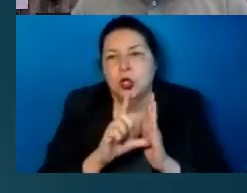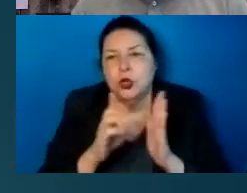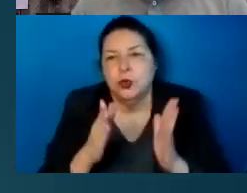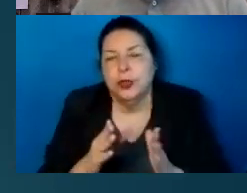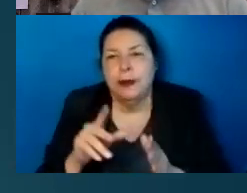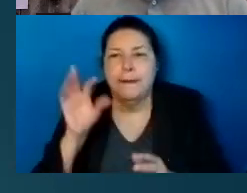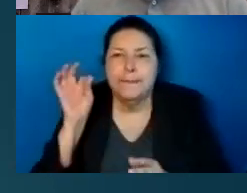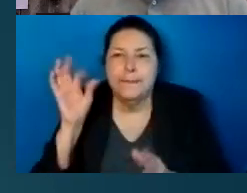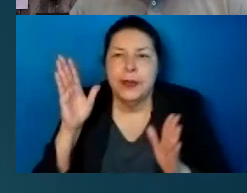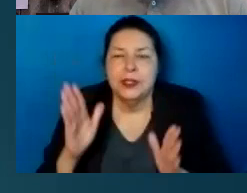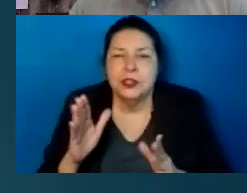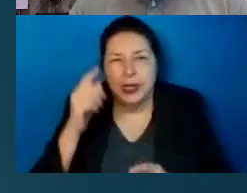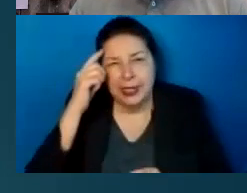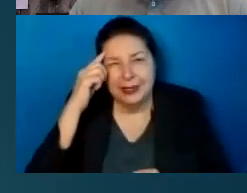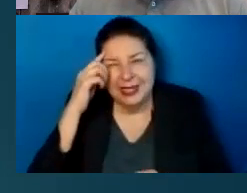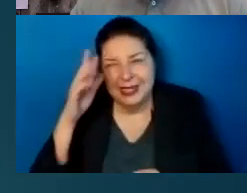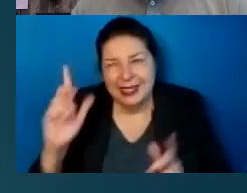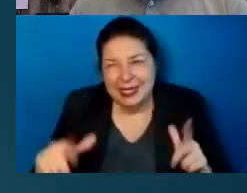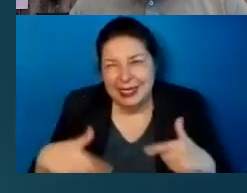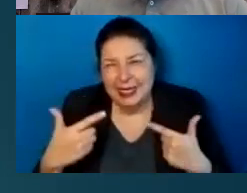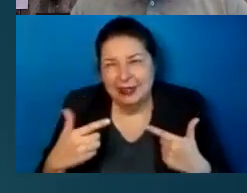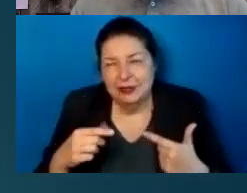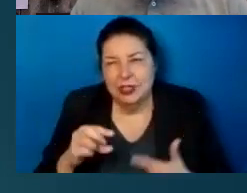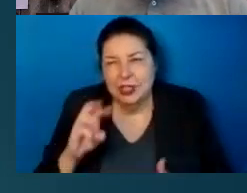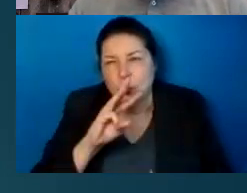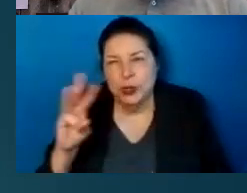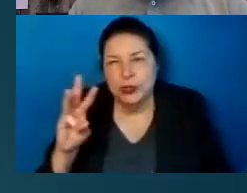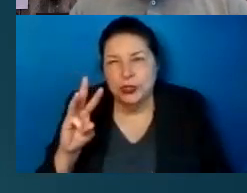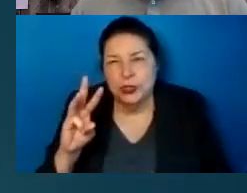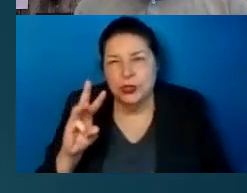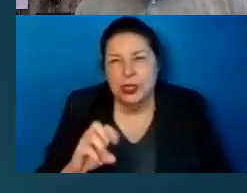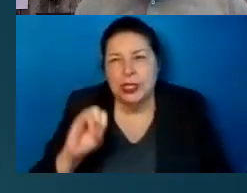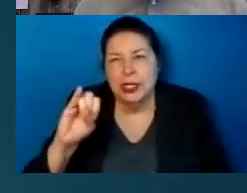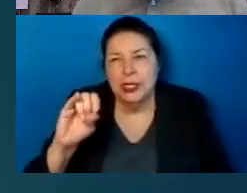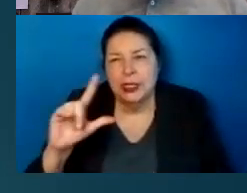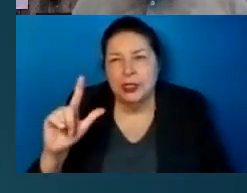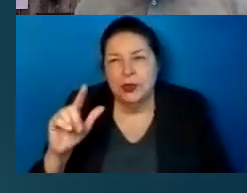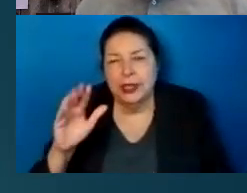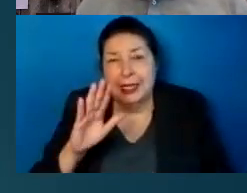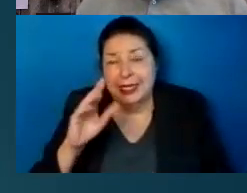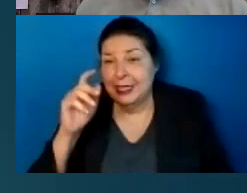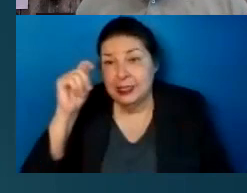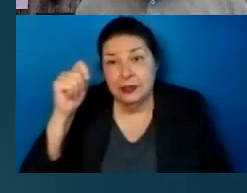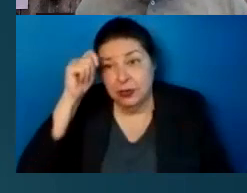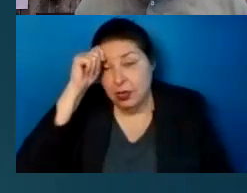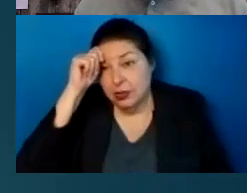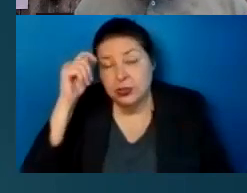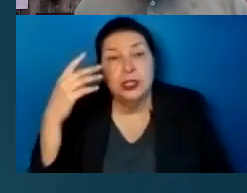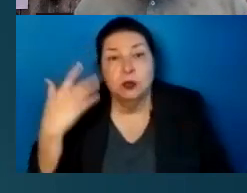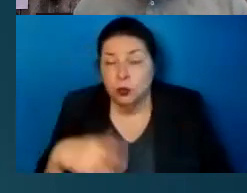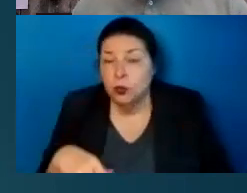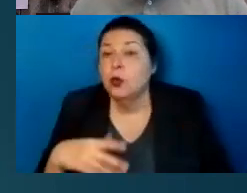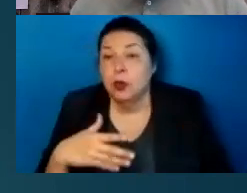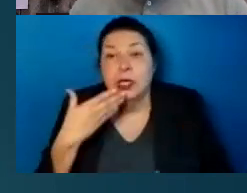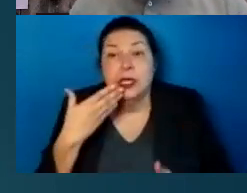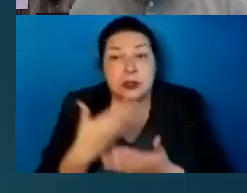is located in Western Illinois. His theology is bulletproof, and he has a little bit of